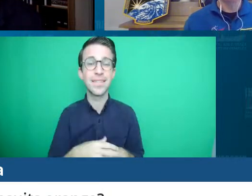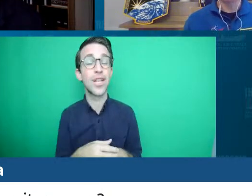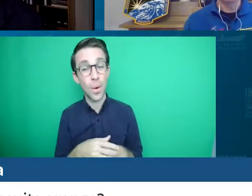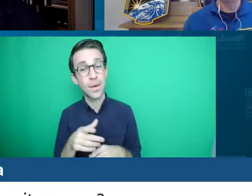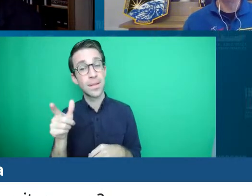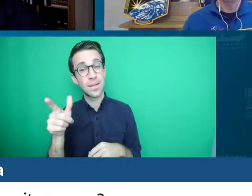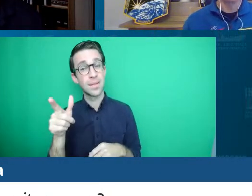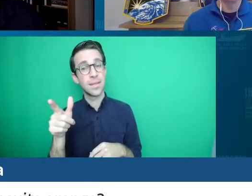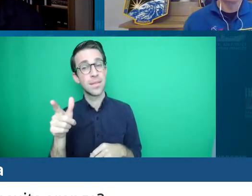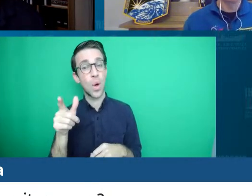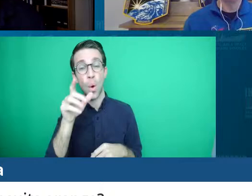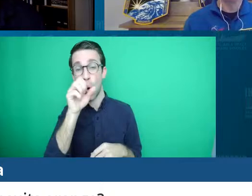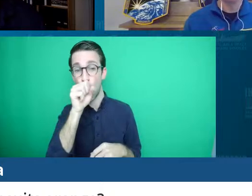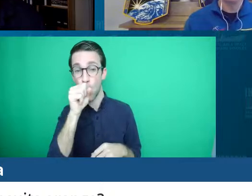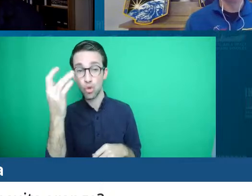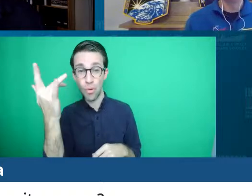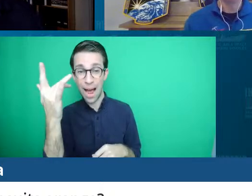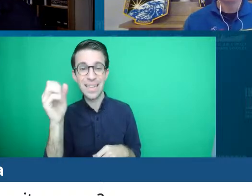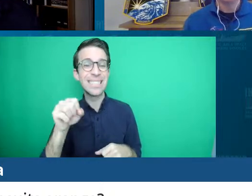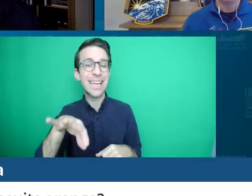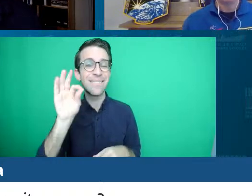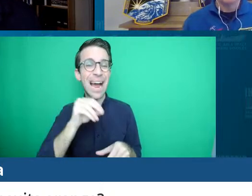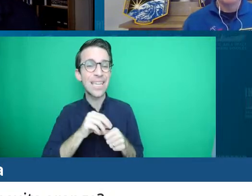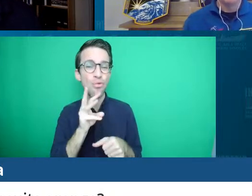entry suits, are orange so you could find them in the water.